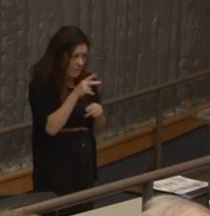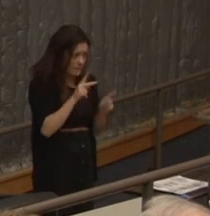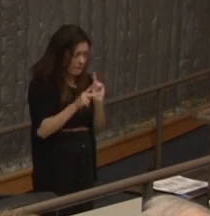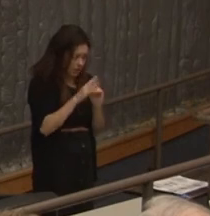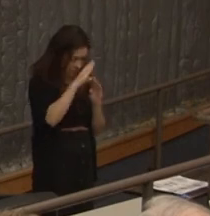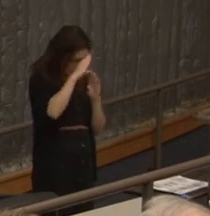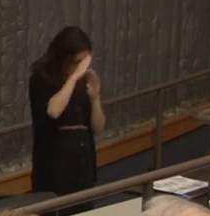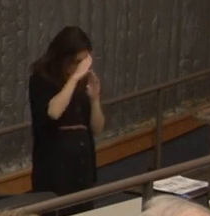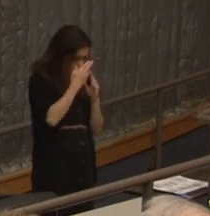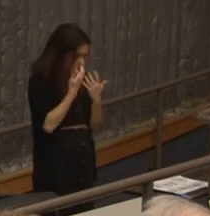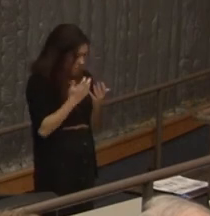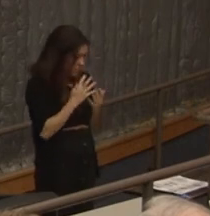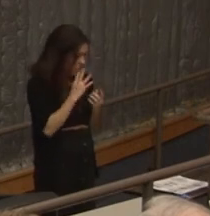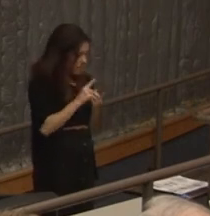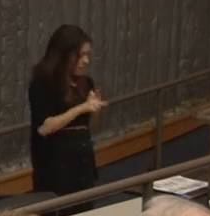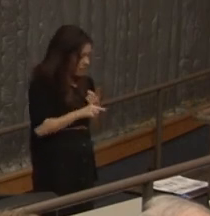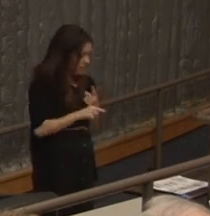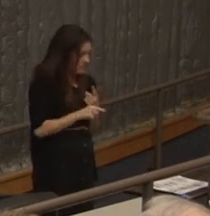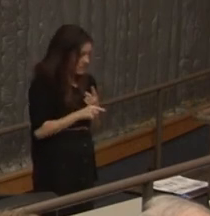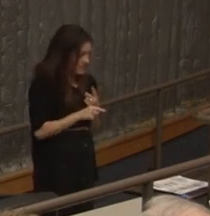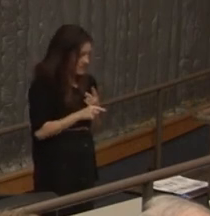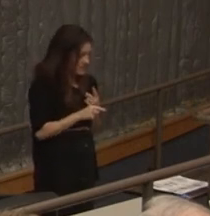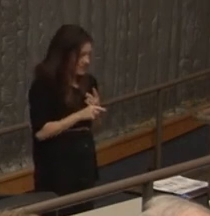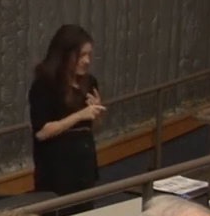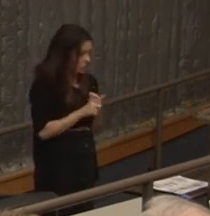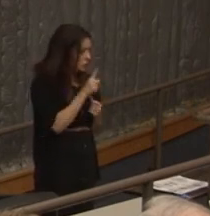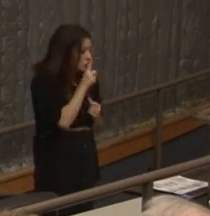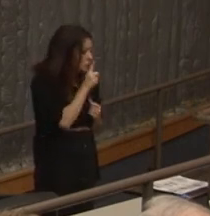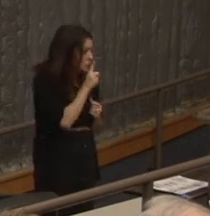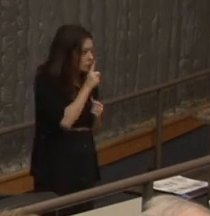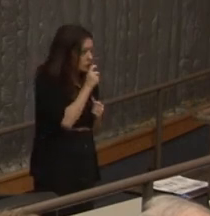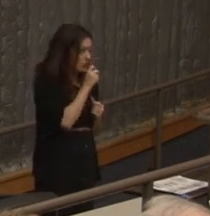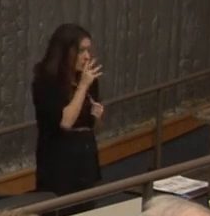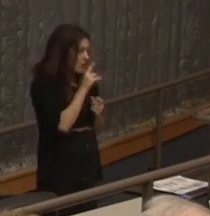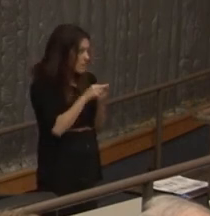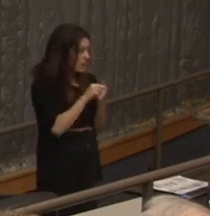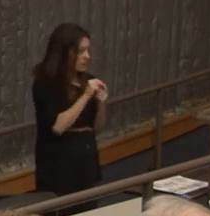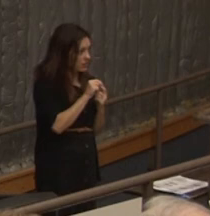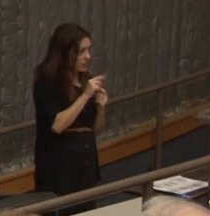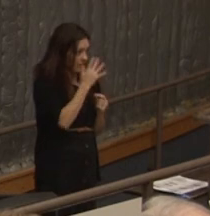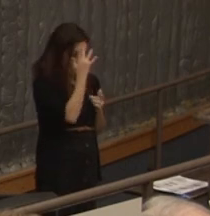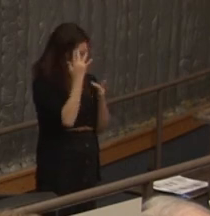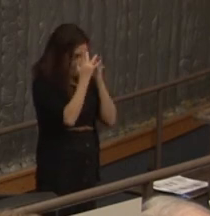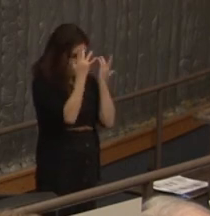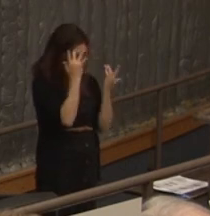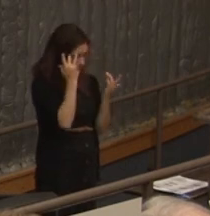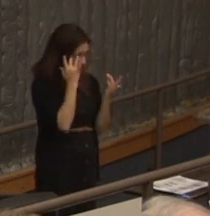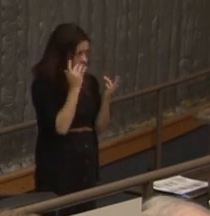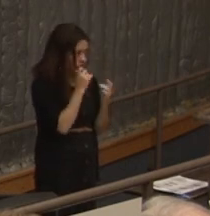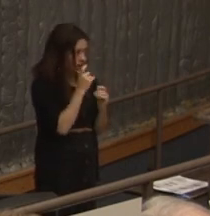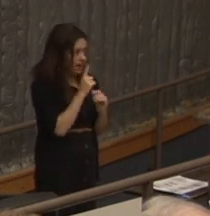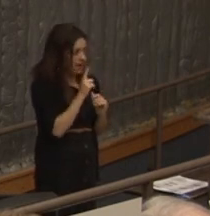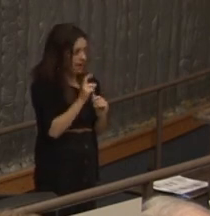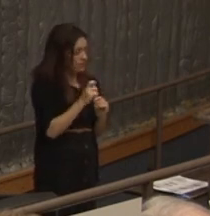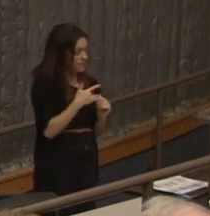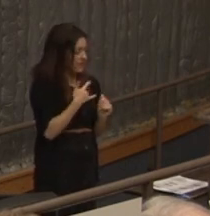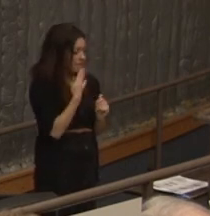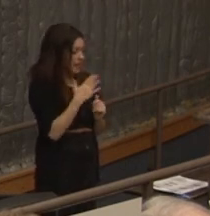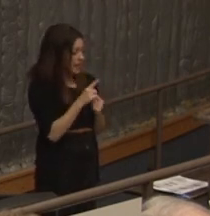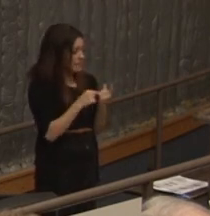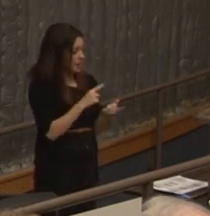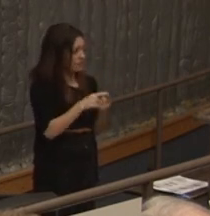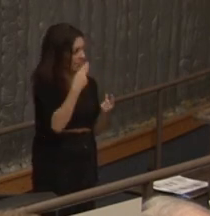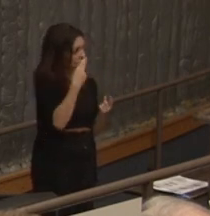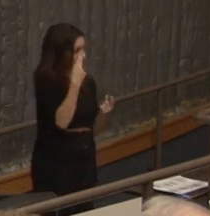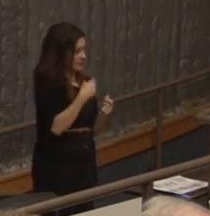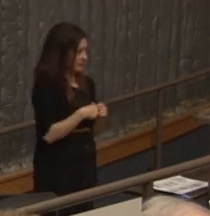reason that somehow, coming from all the way top, it was hush-hush. If we don't talk about it, you don't have to revisit the